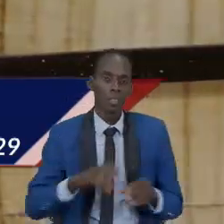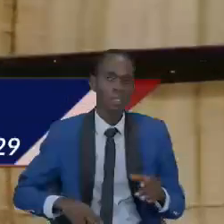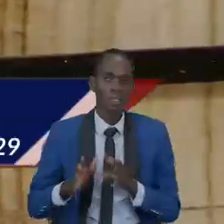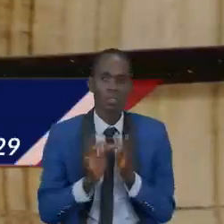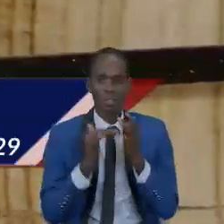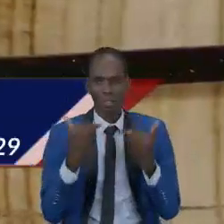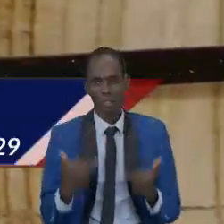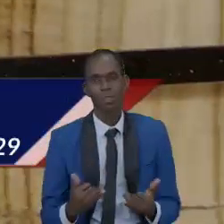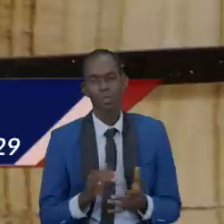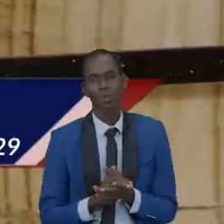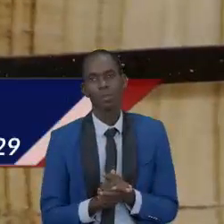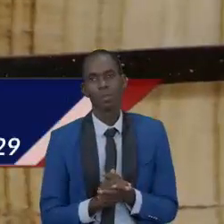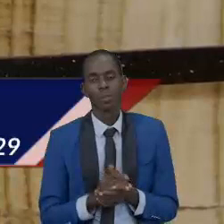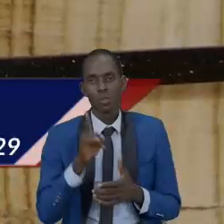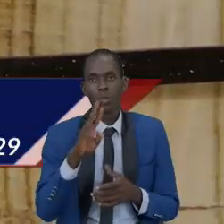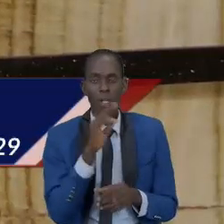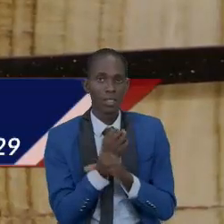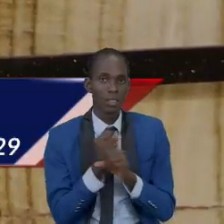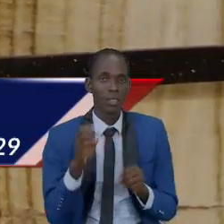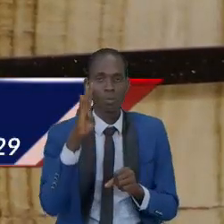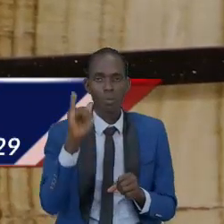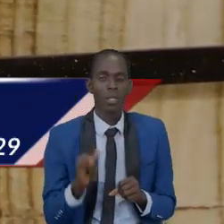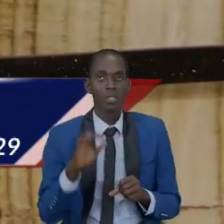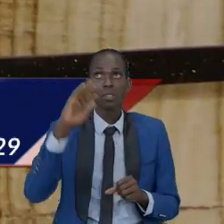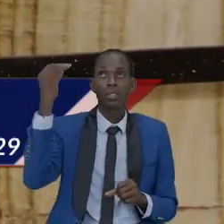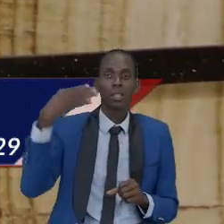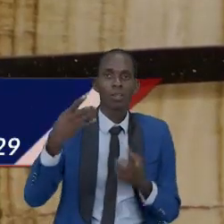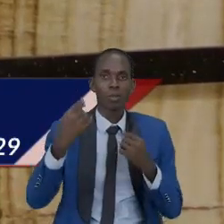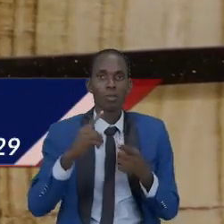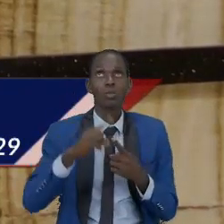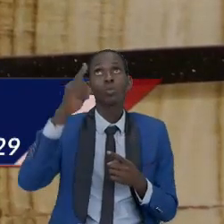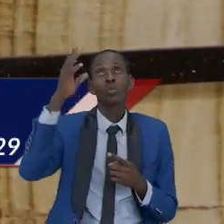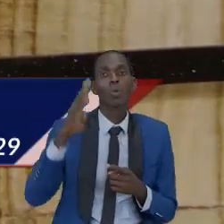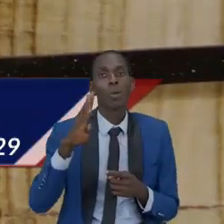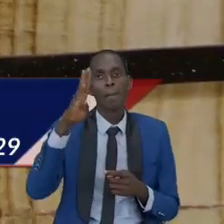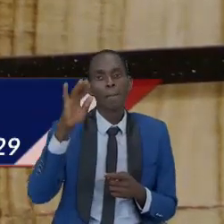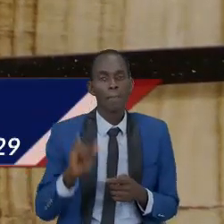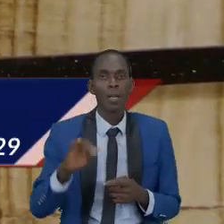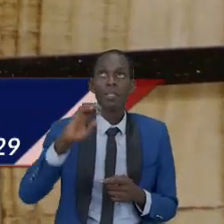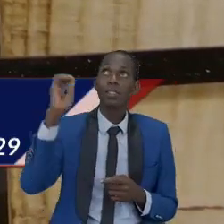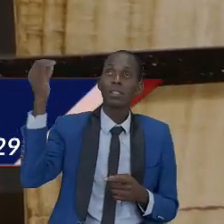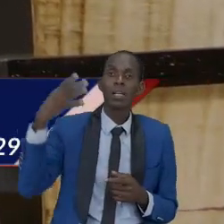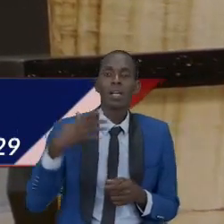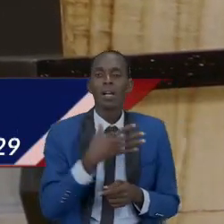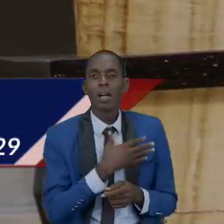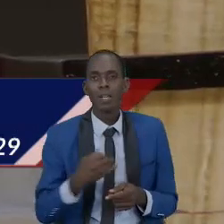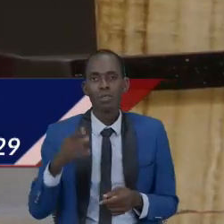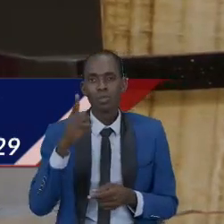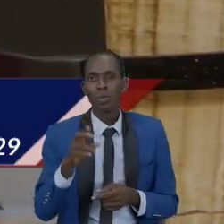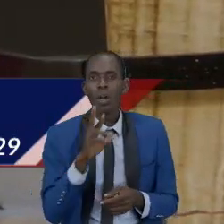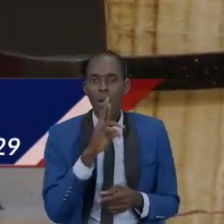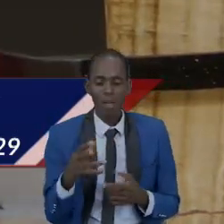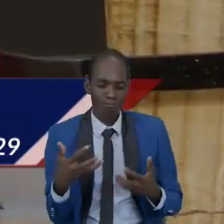Now, you're saved by grace, and you come to God by grace, and you are linked